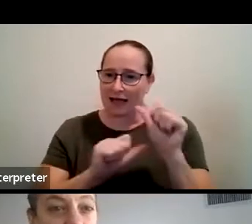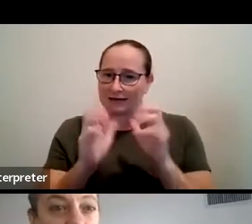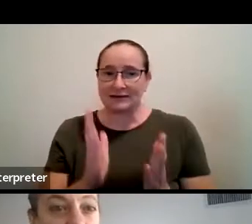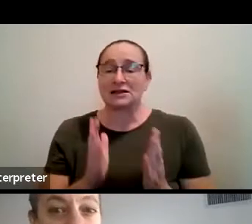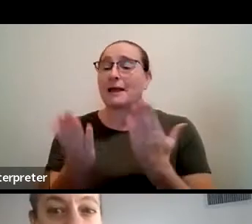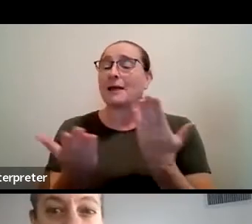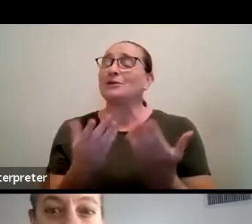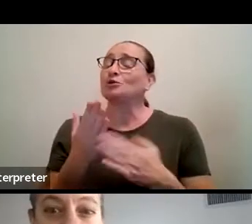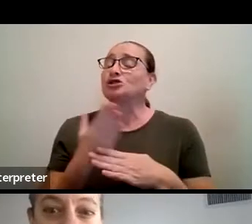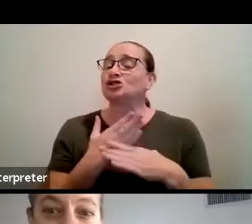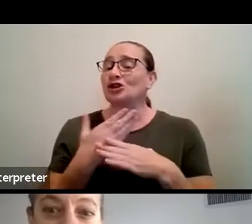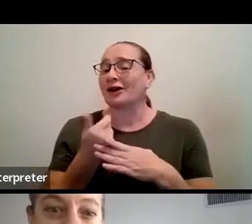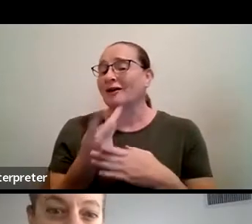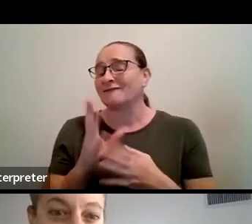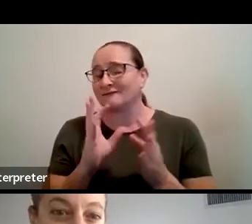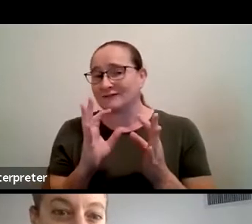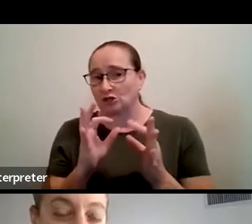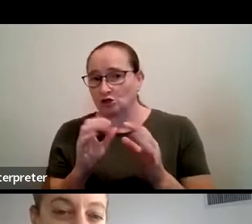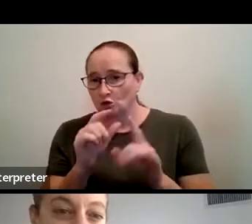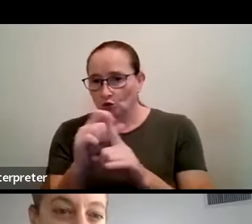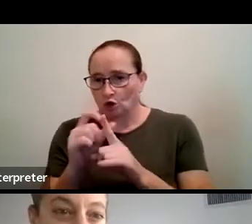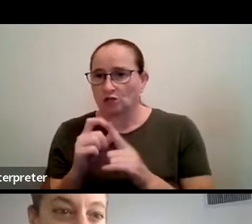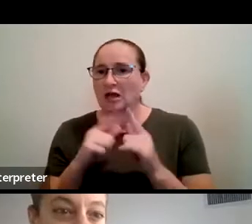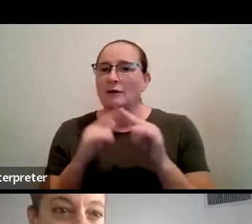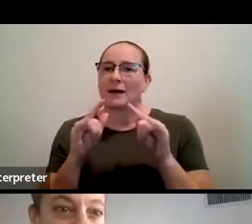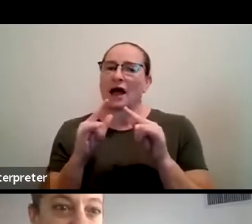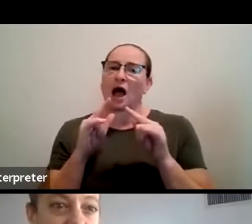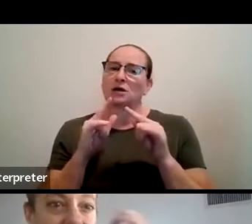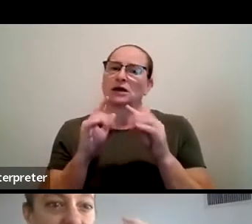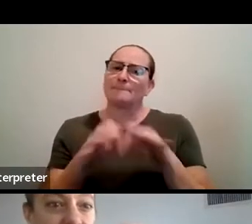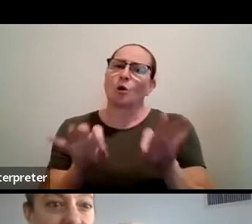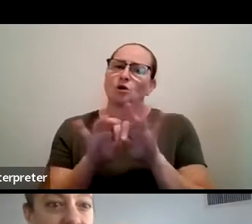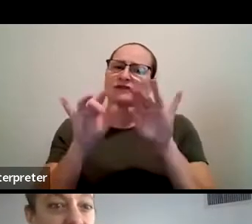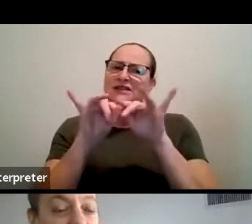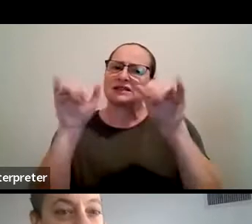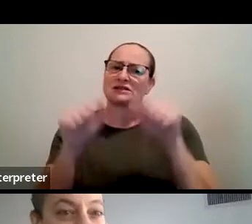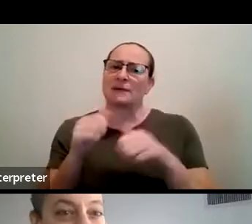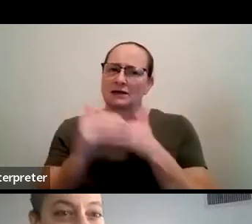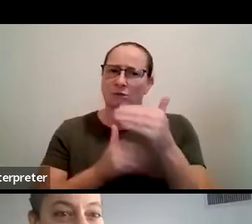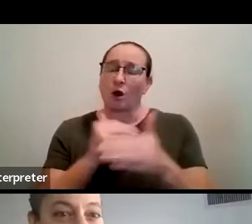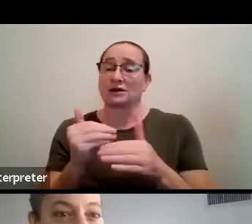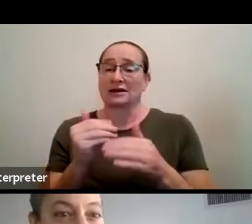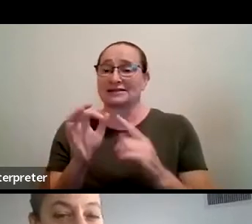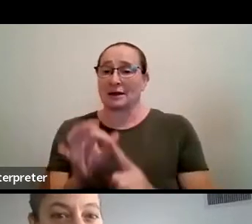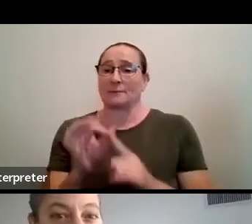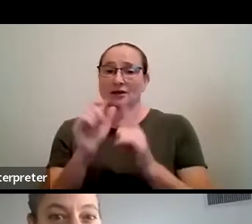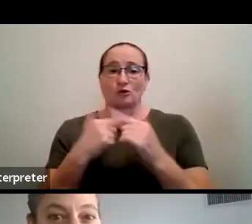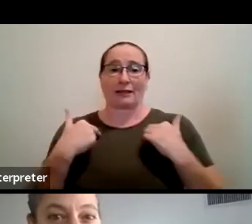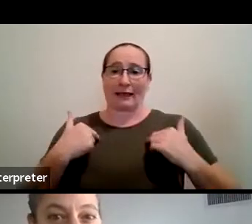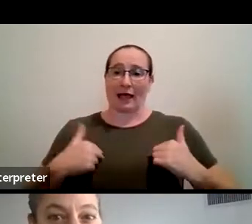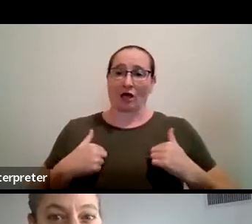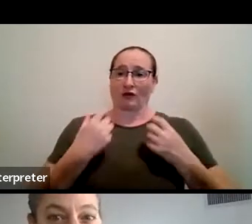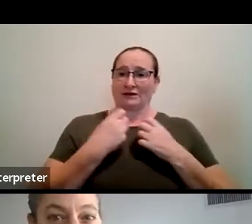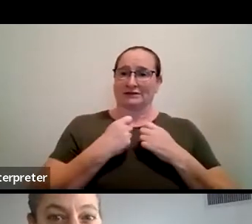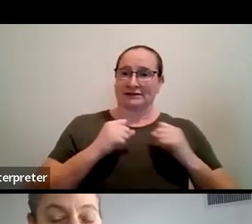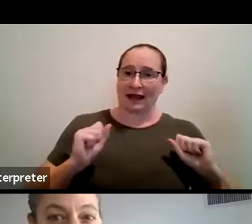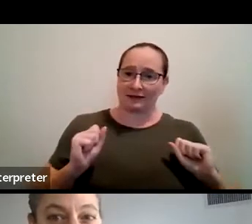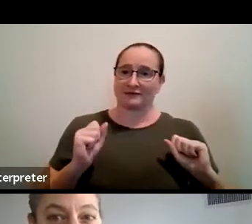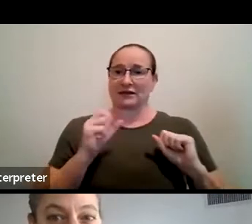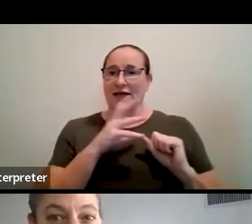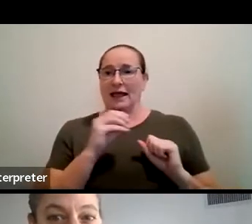few words about the importance of a systematic process, especially when it comes to health, safety,